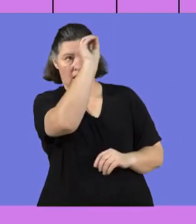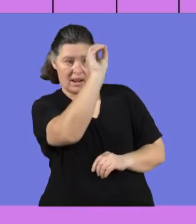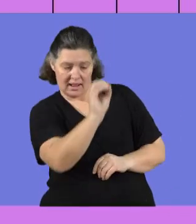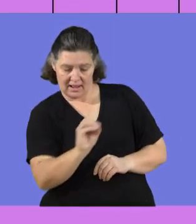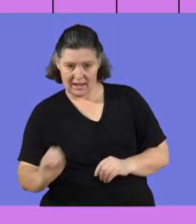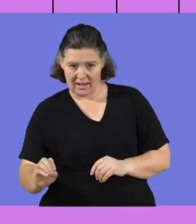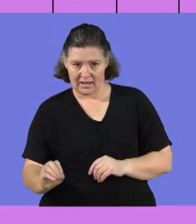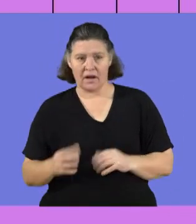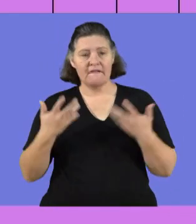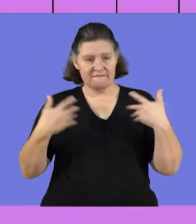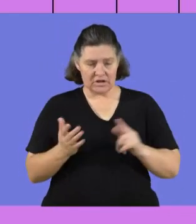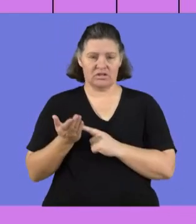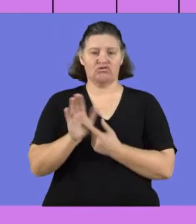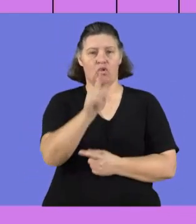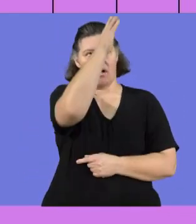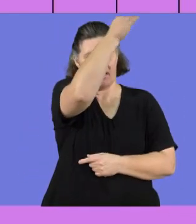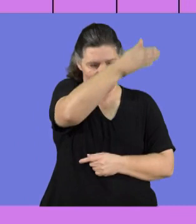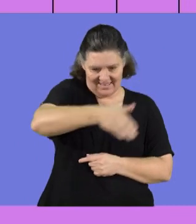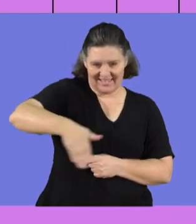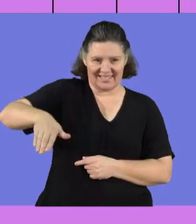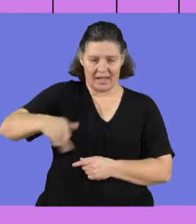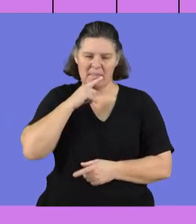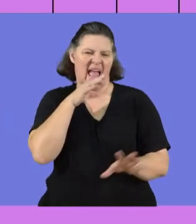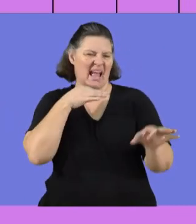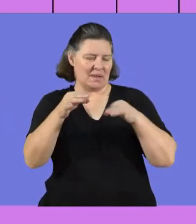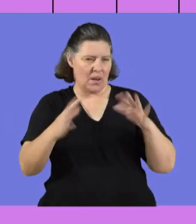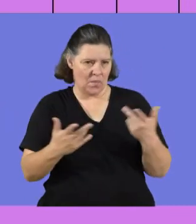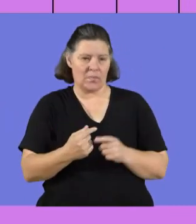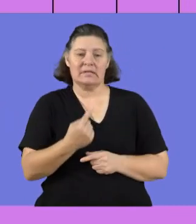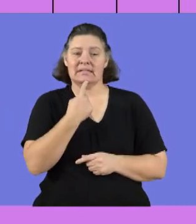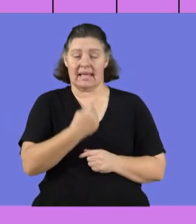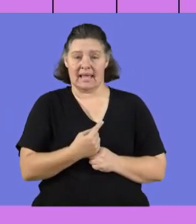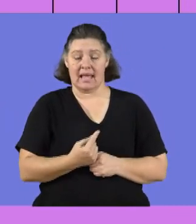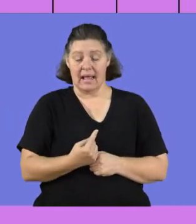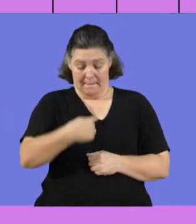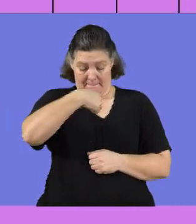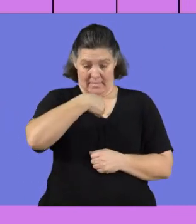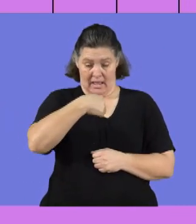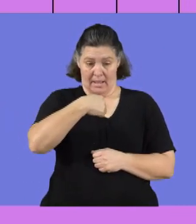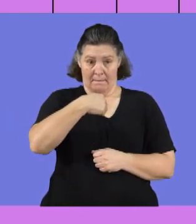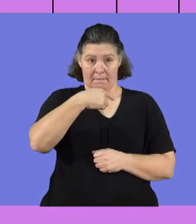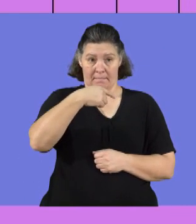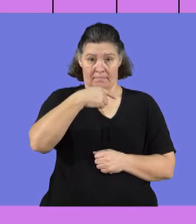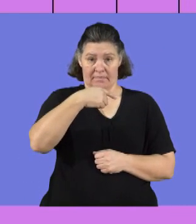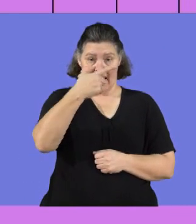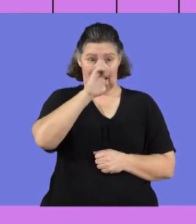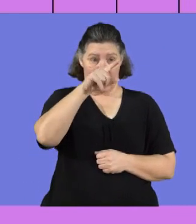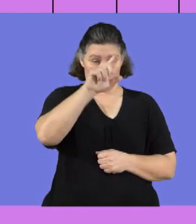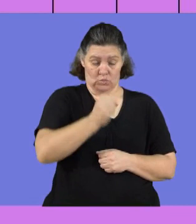values are calculated, this graph has already been plotted. I'll take you through. We say